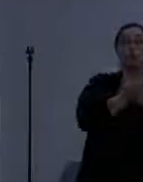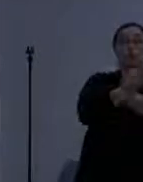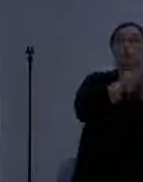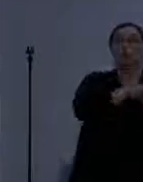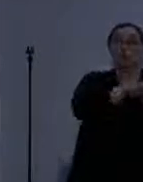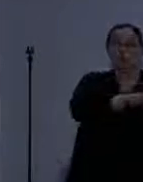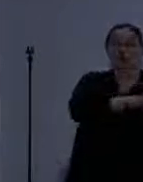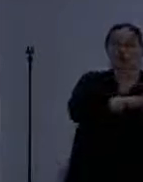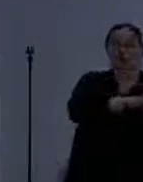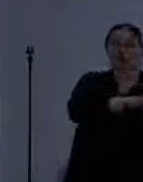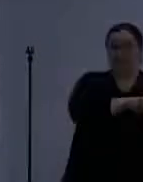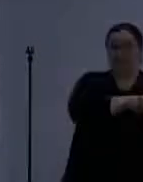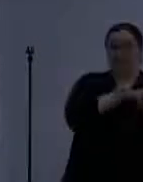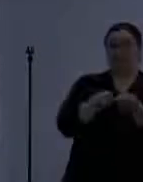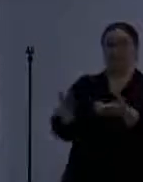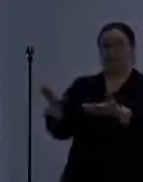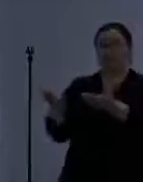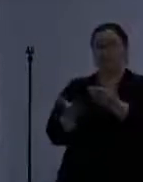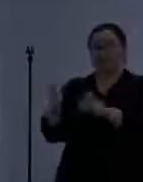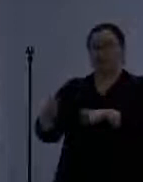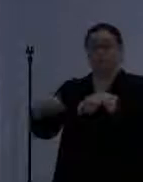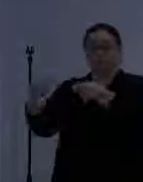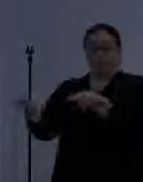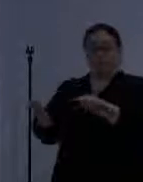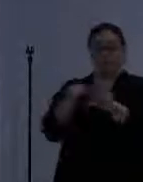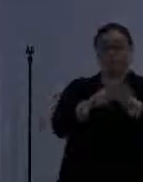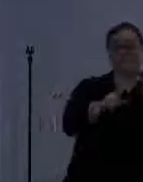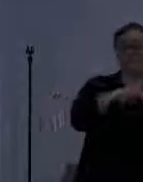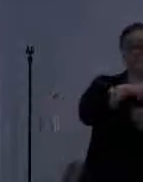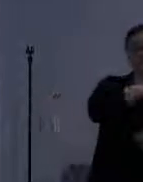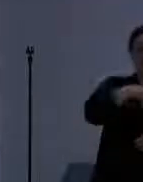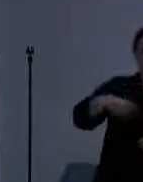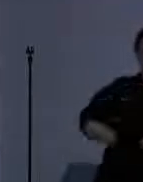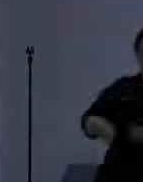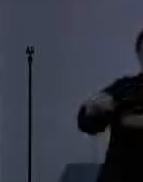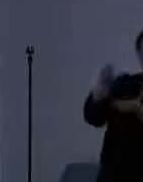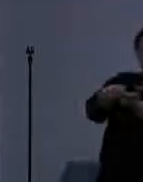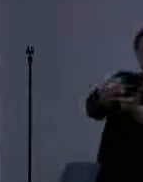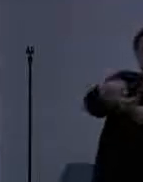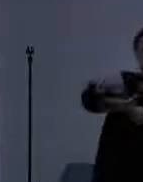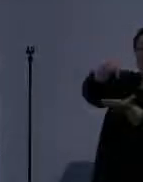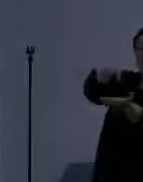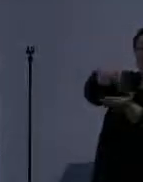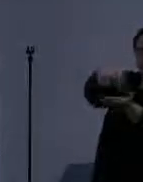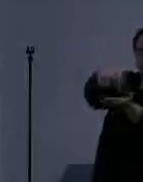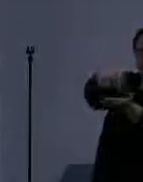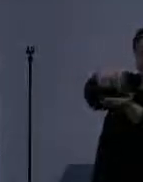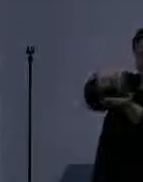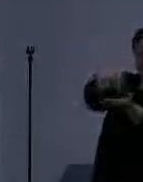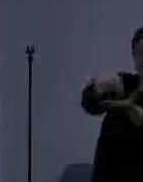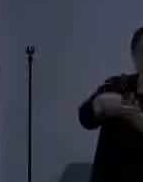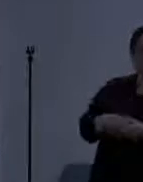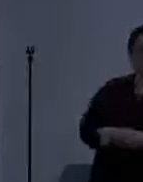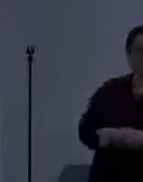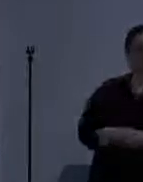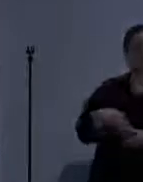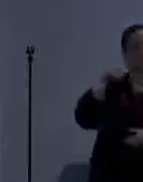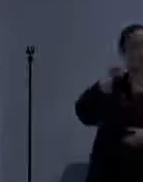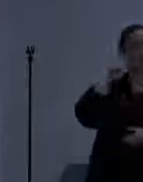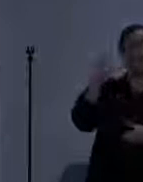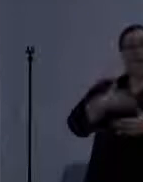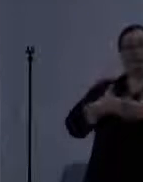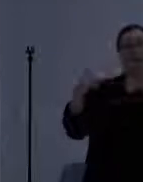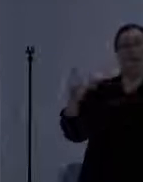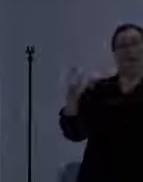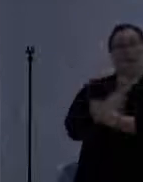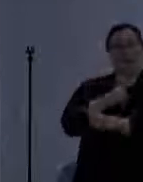between the service providers and the state government. So, you know, we're all aware that one of the big changes in the way the